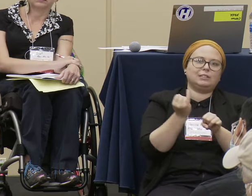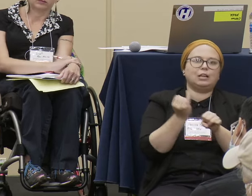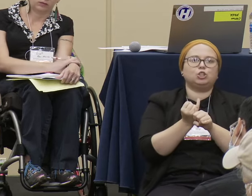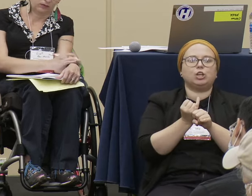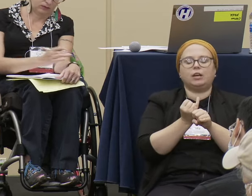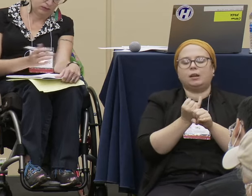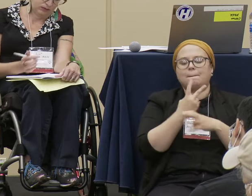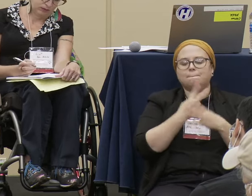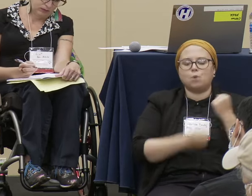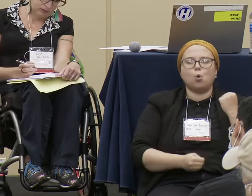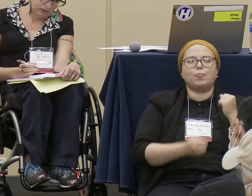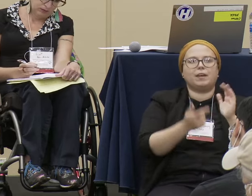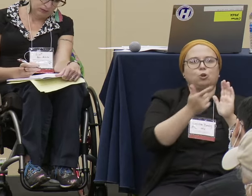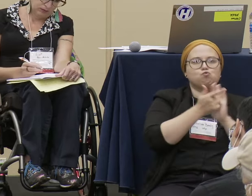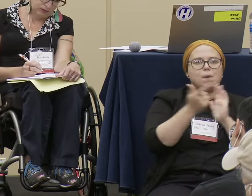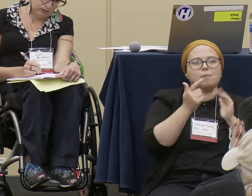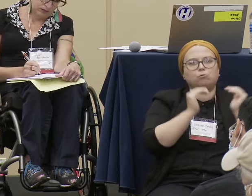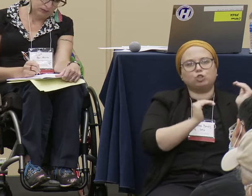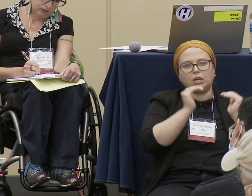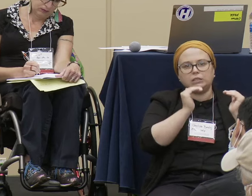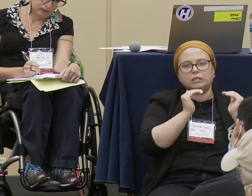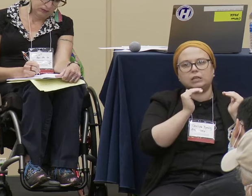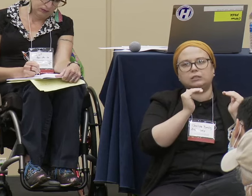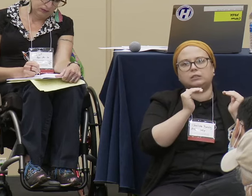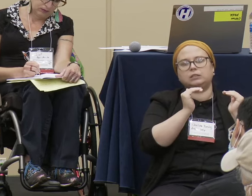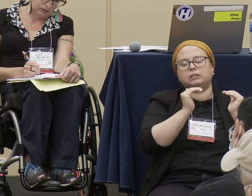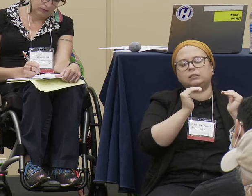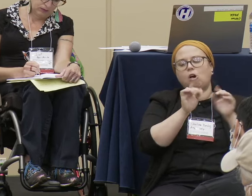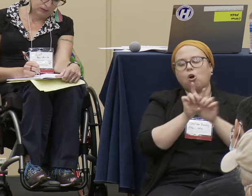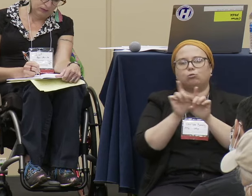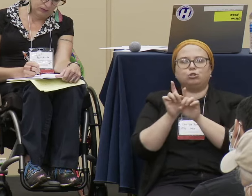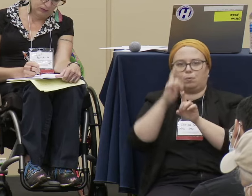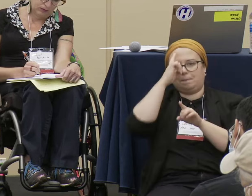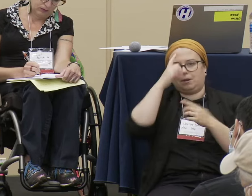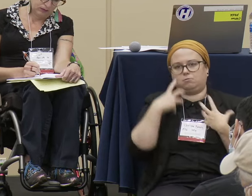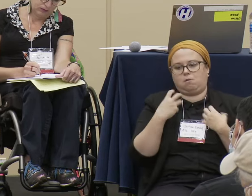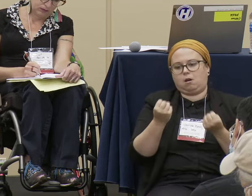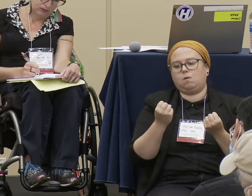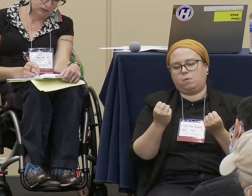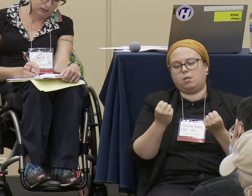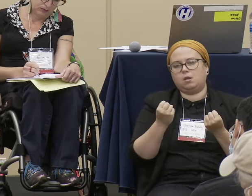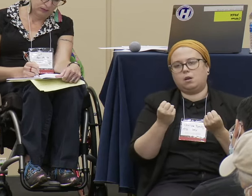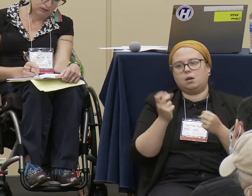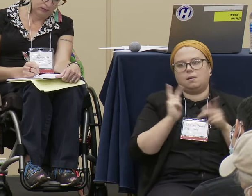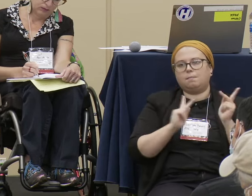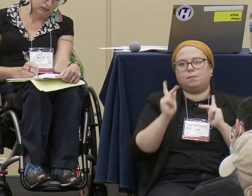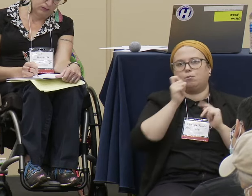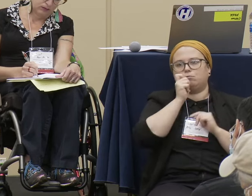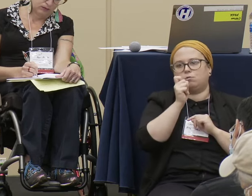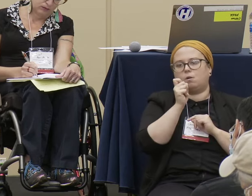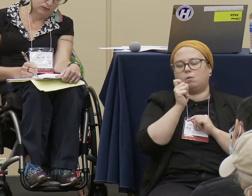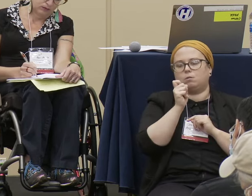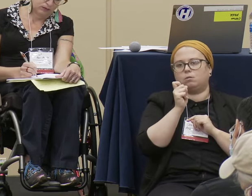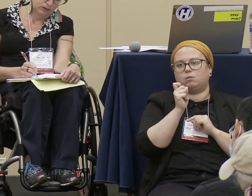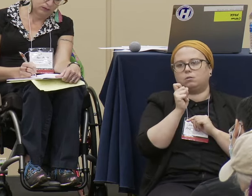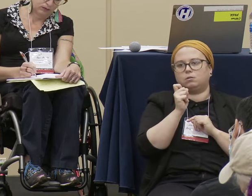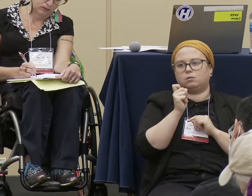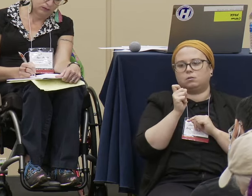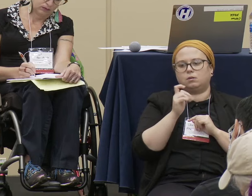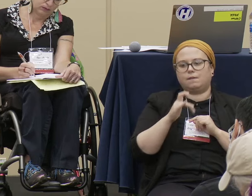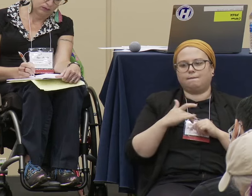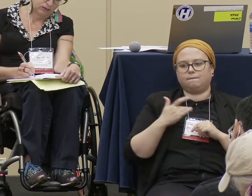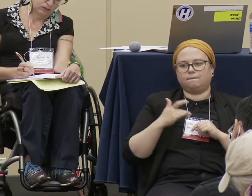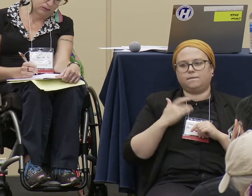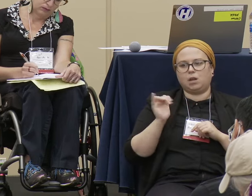know, criminal justice and also in, you know, mental health, is that people just don't find or feel that